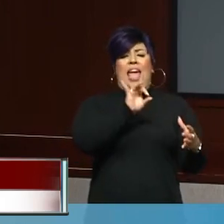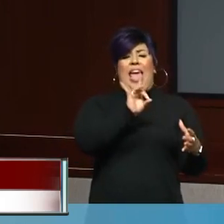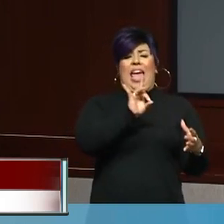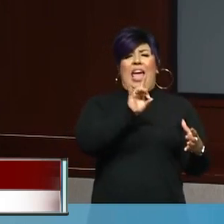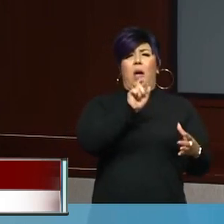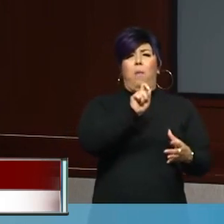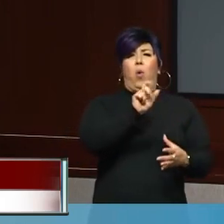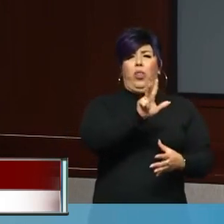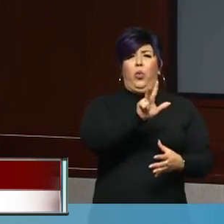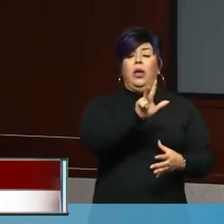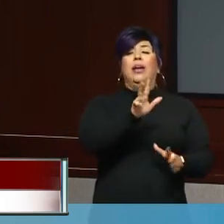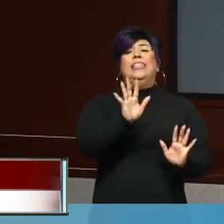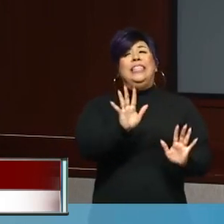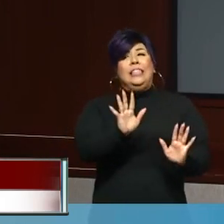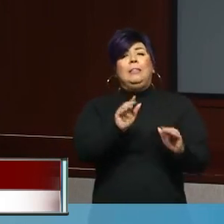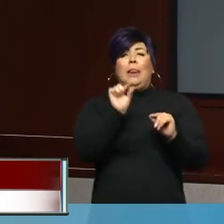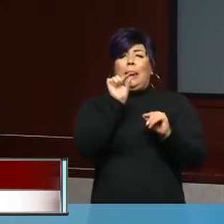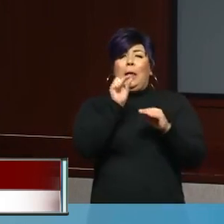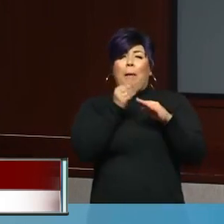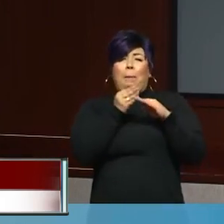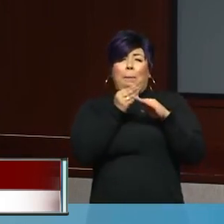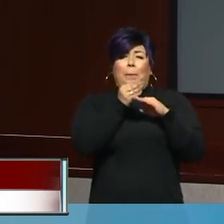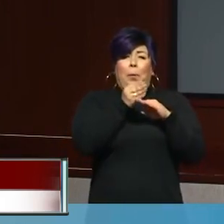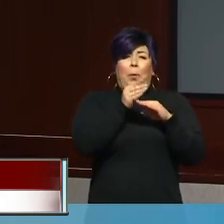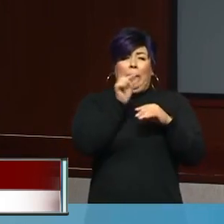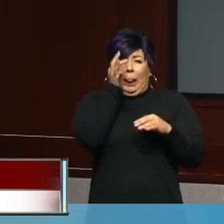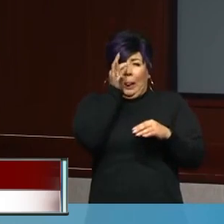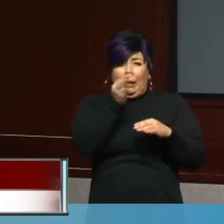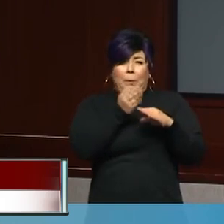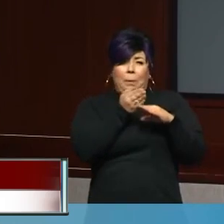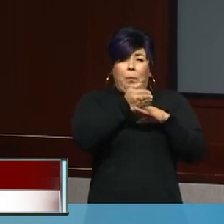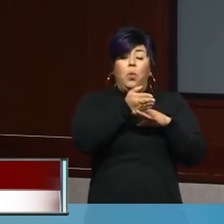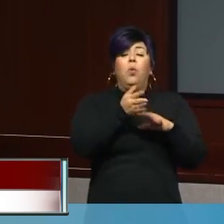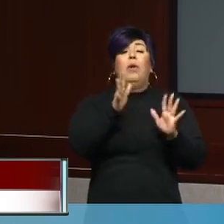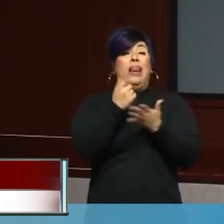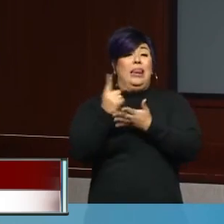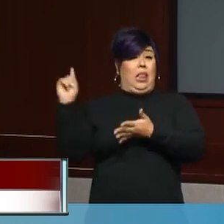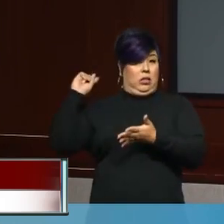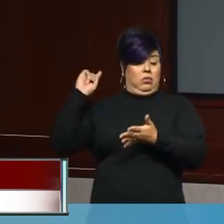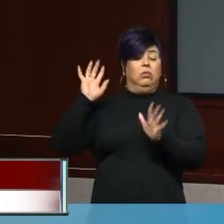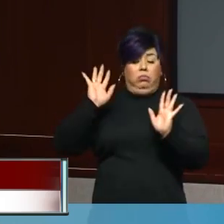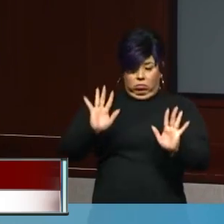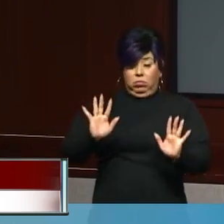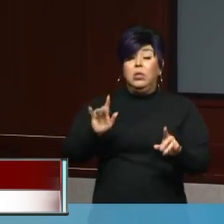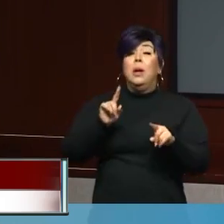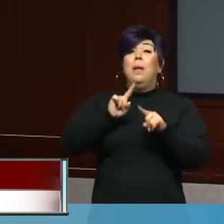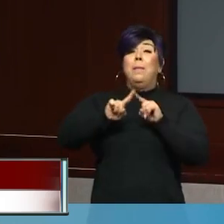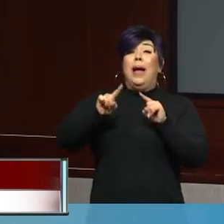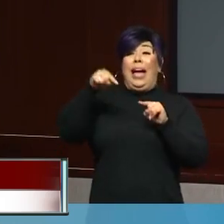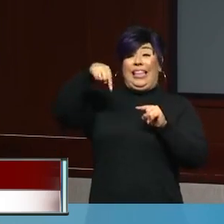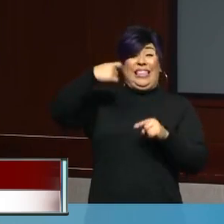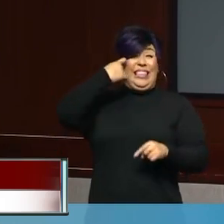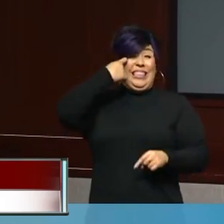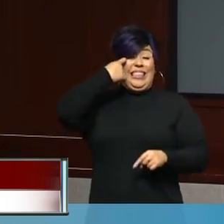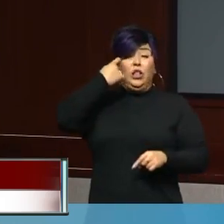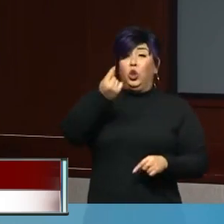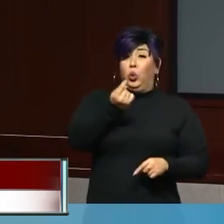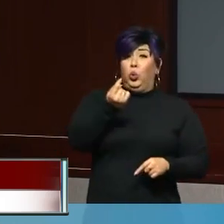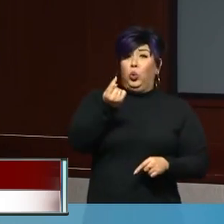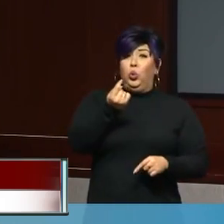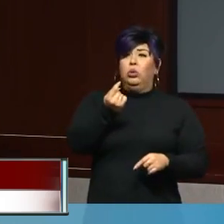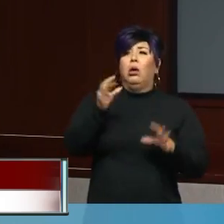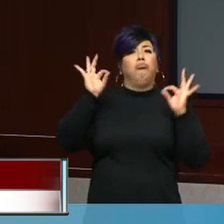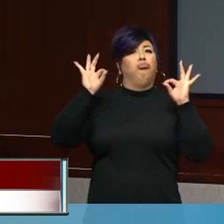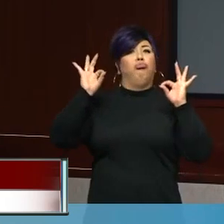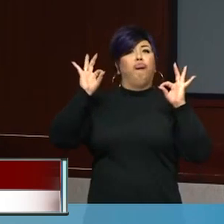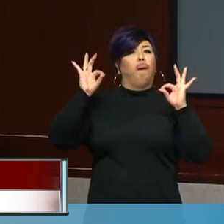8.3%. So we exceeded the metric at this point last week. However, when the state released this information on Tuesday, we were well within